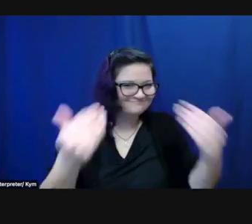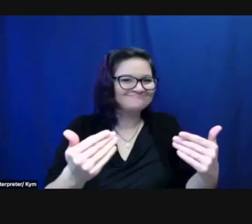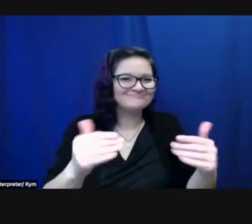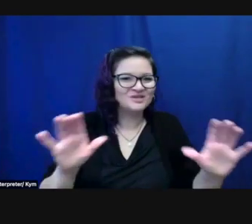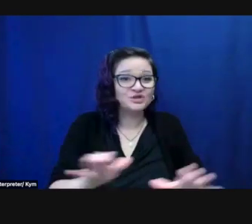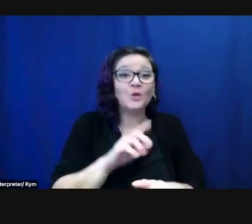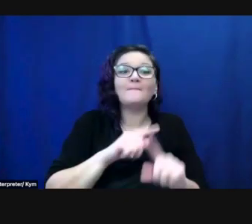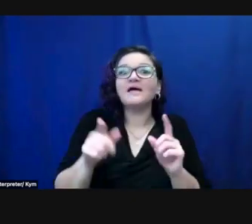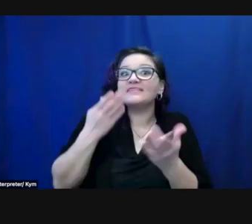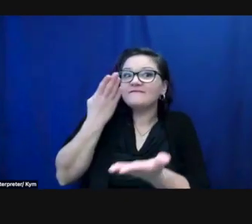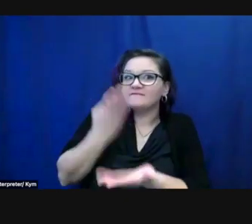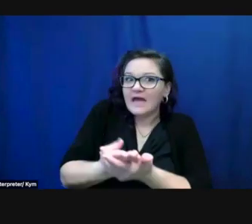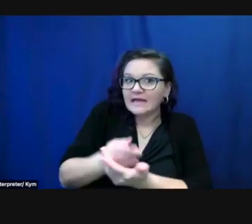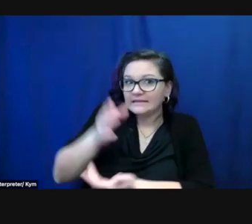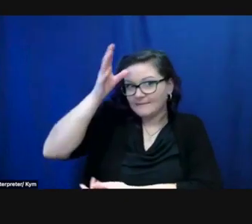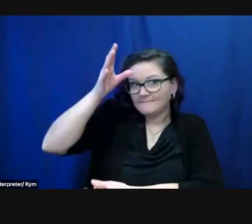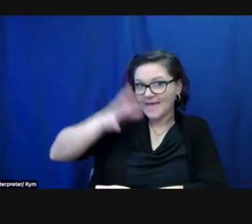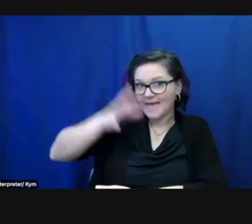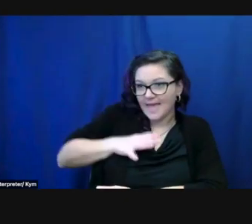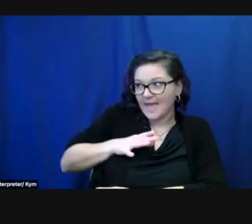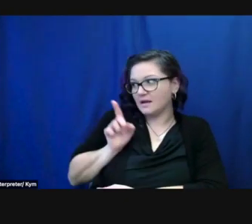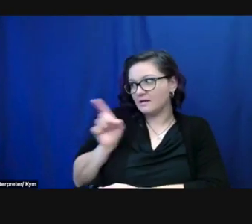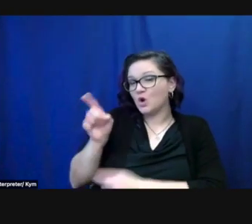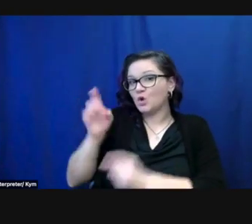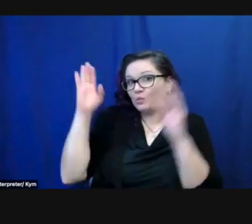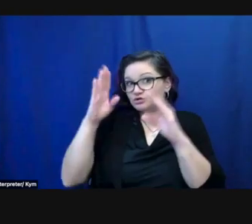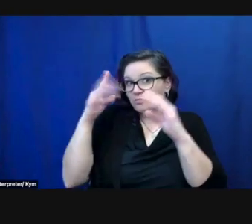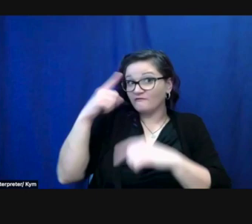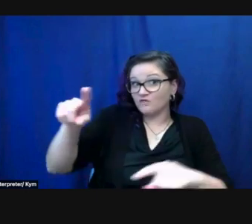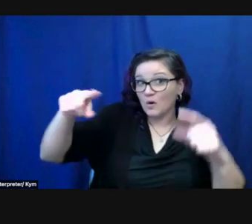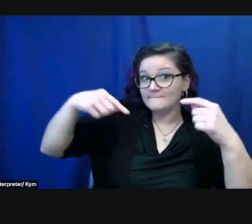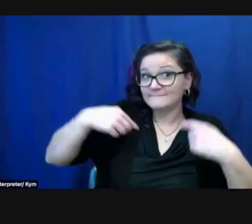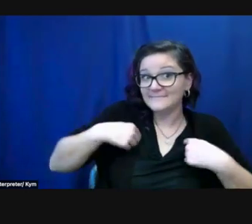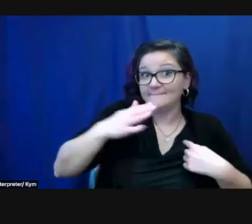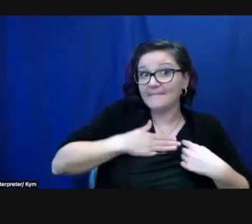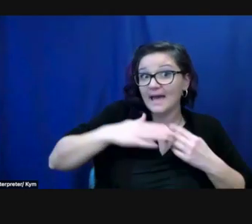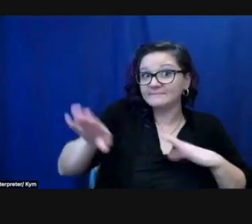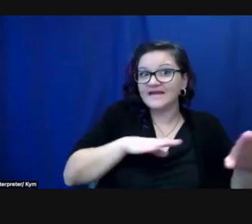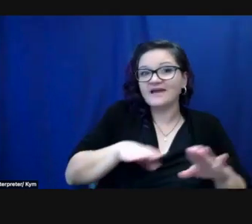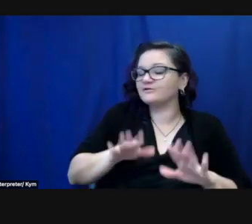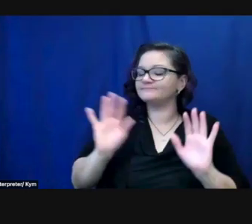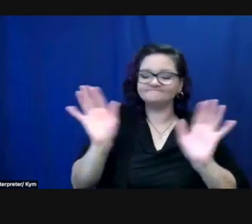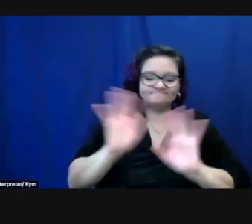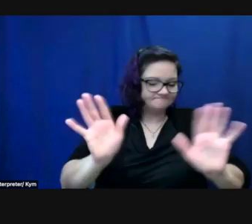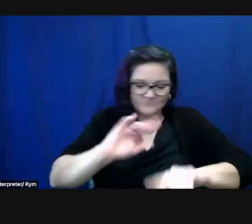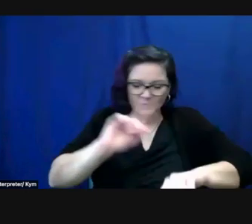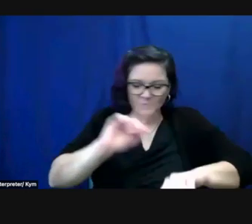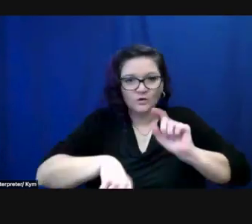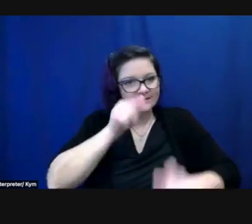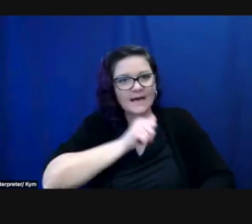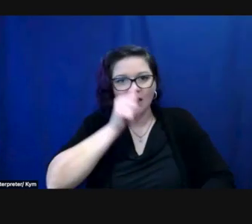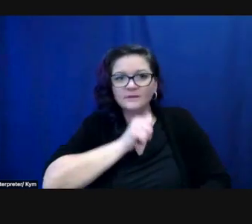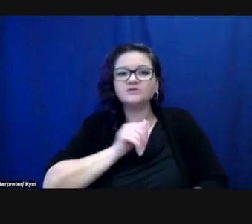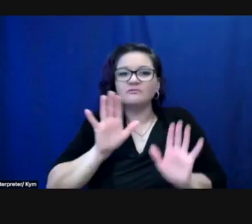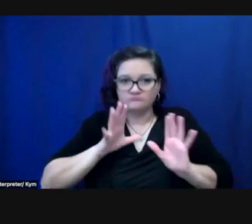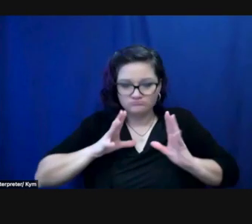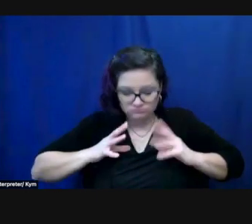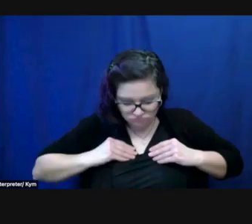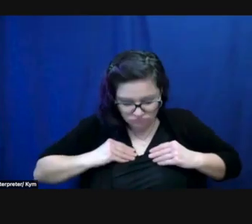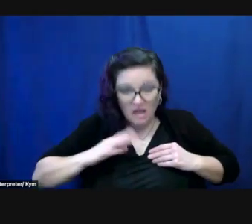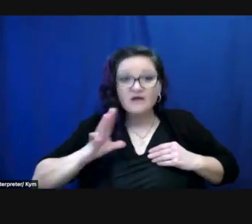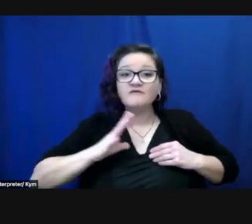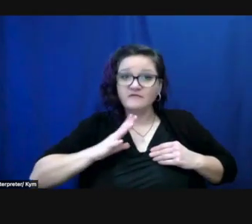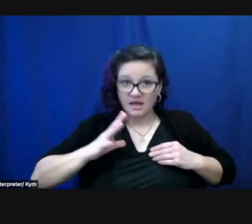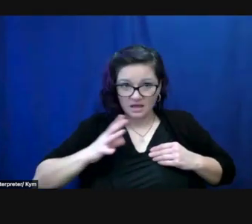in trouble for something I did, I couldn't tolerate that. So I marched myself back up front with